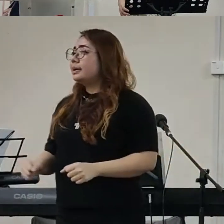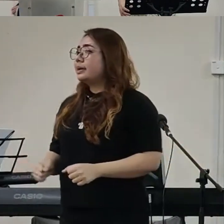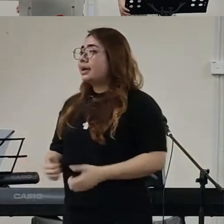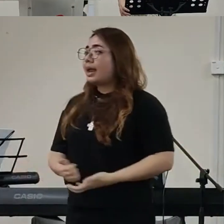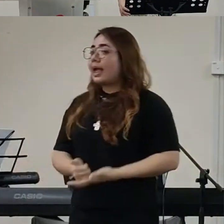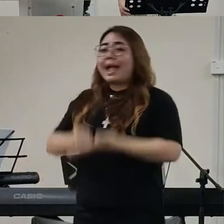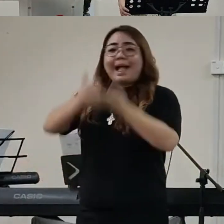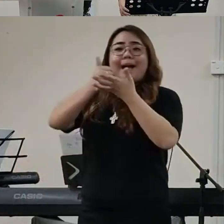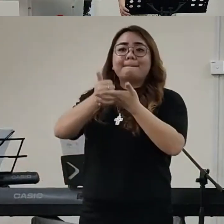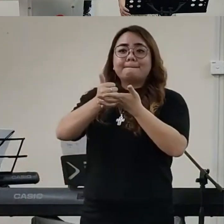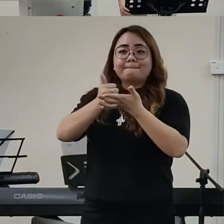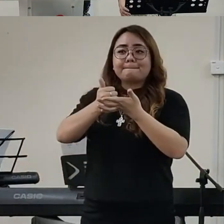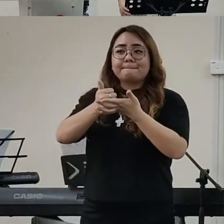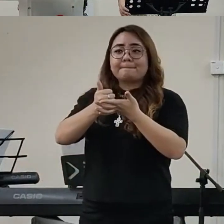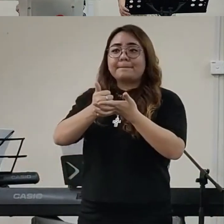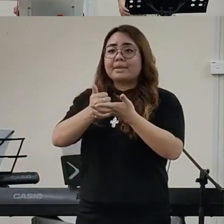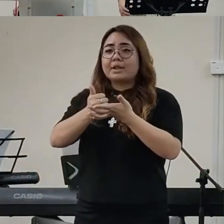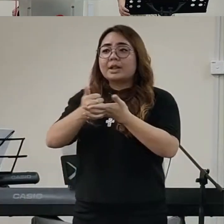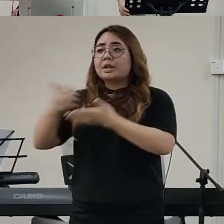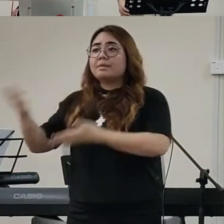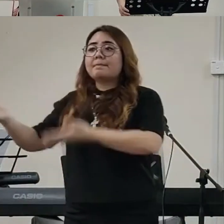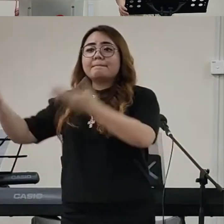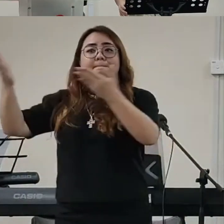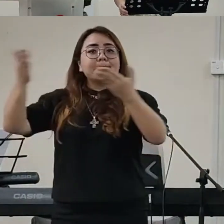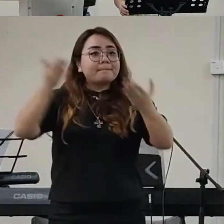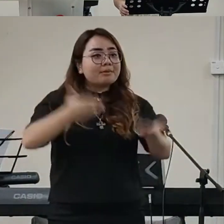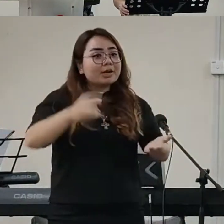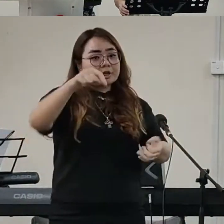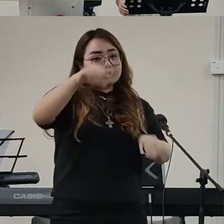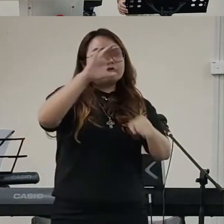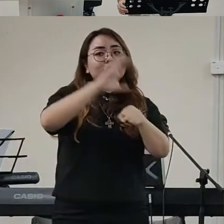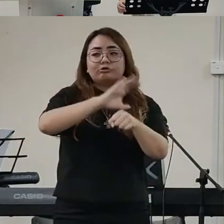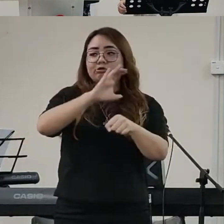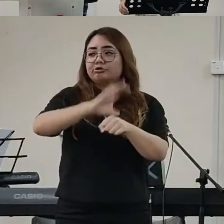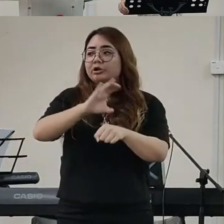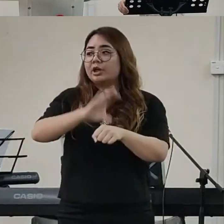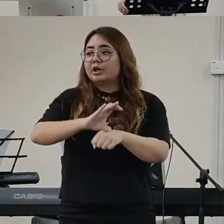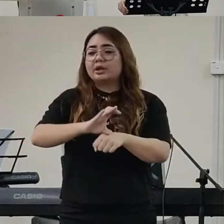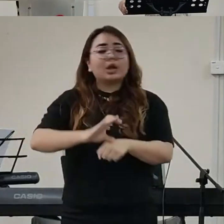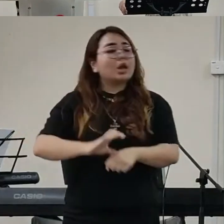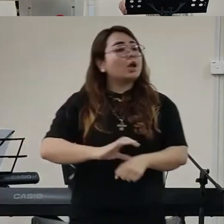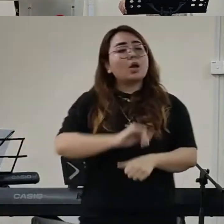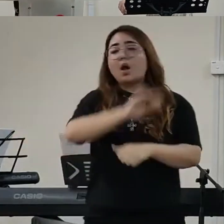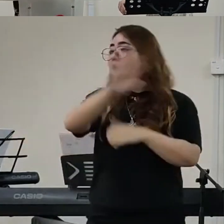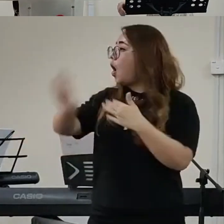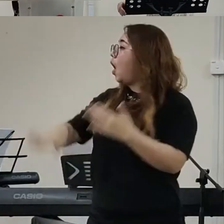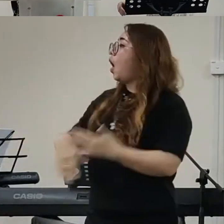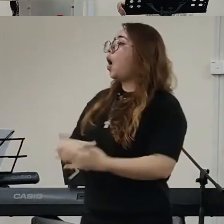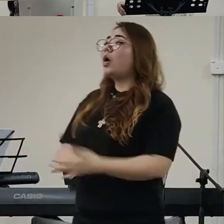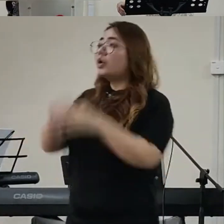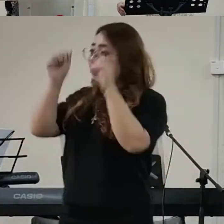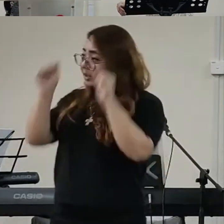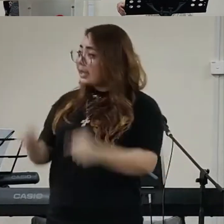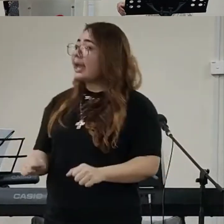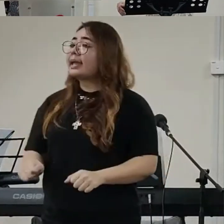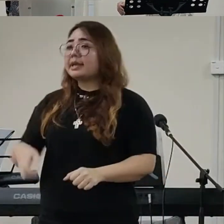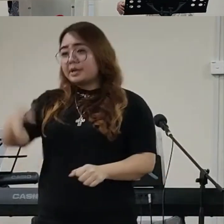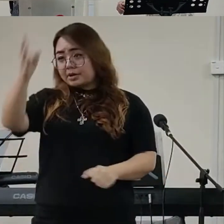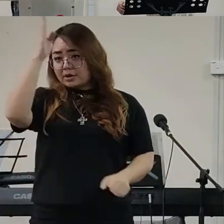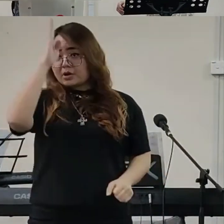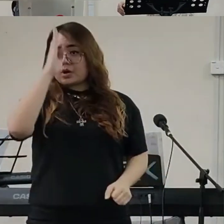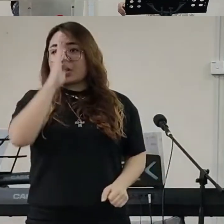there. How many of them are not in Christ? You know, so Fina, all of us can be used by God. All